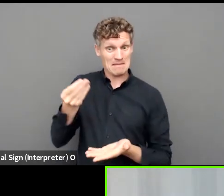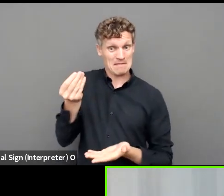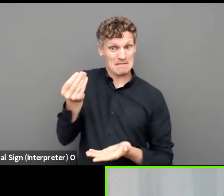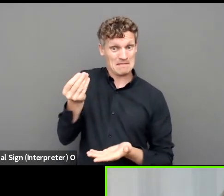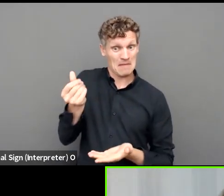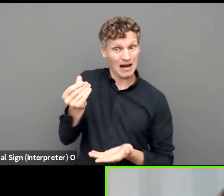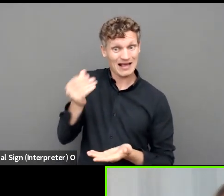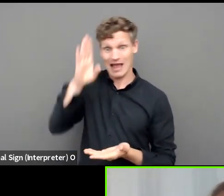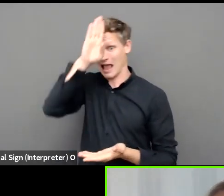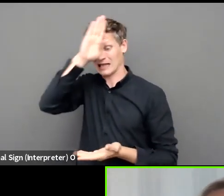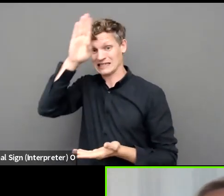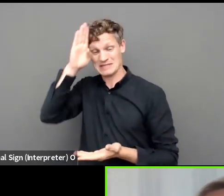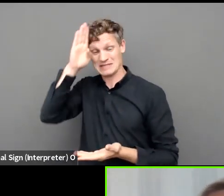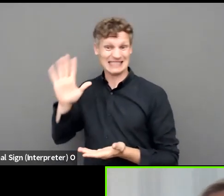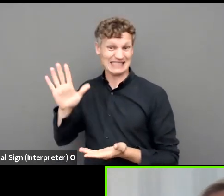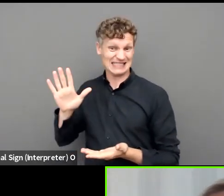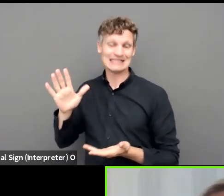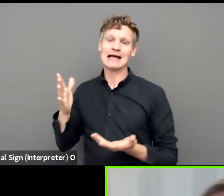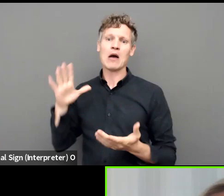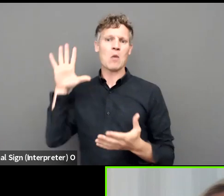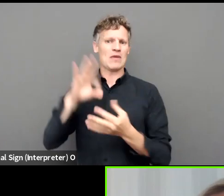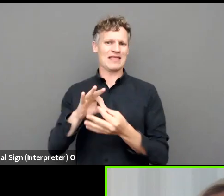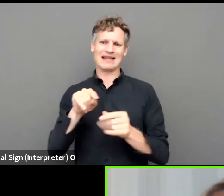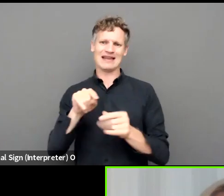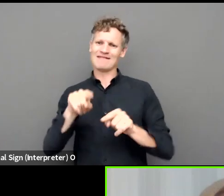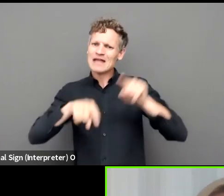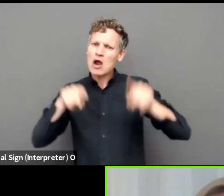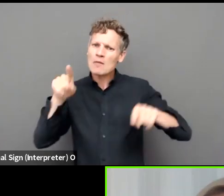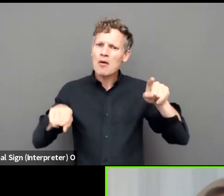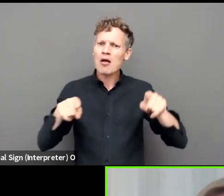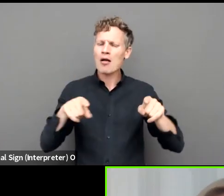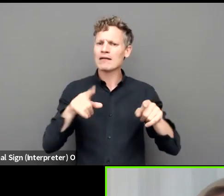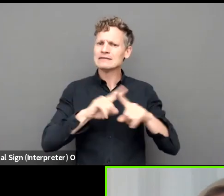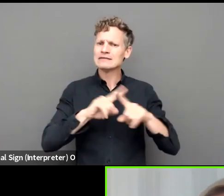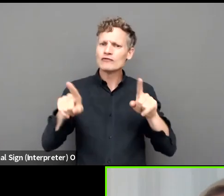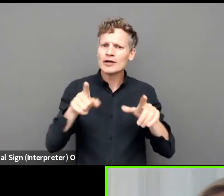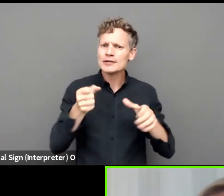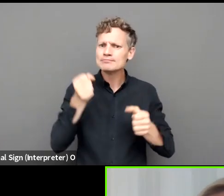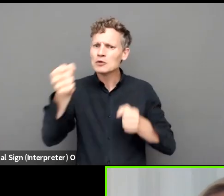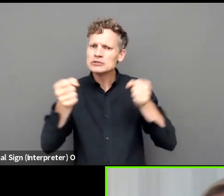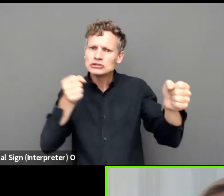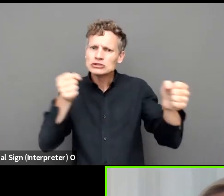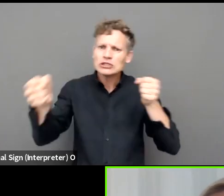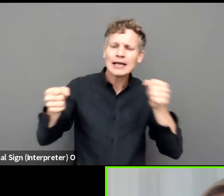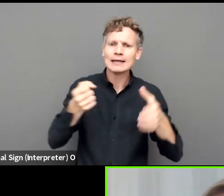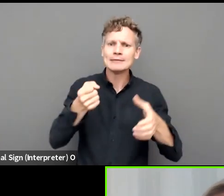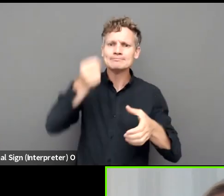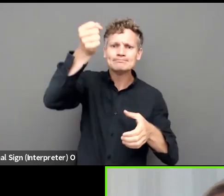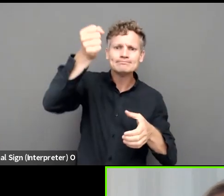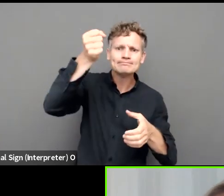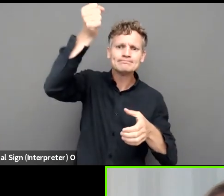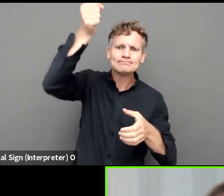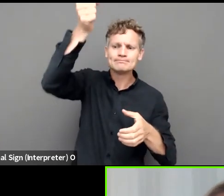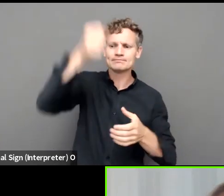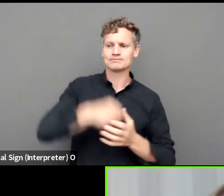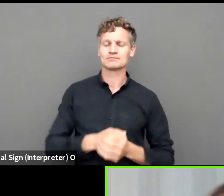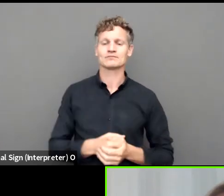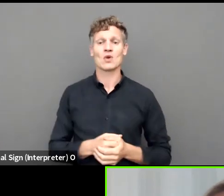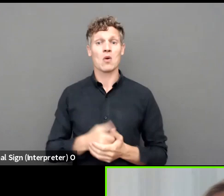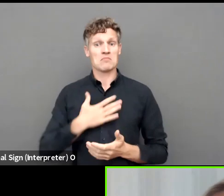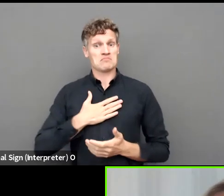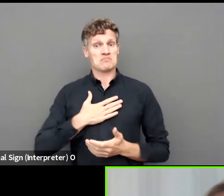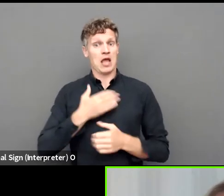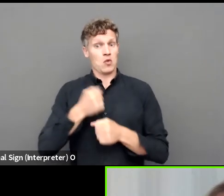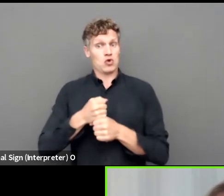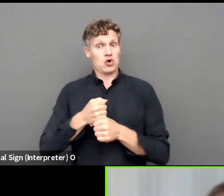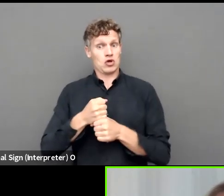pay. So what do I do? As you mentioned that I'm academic dean at the Harvard Kennedy School, what are we